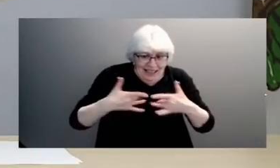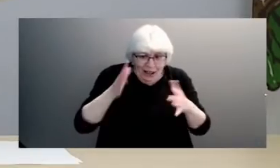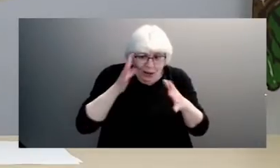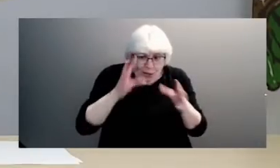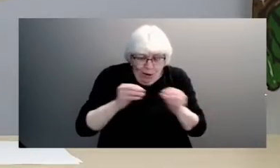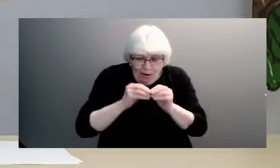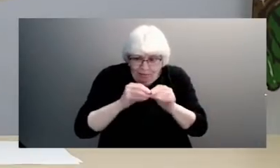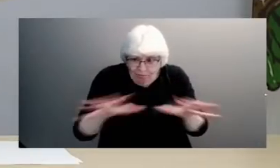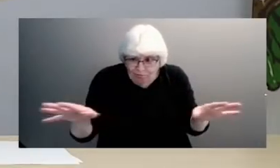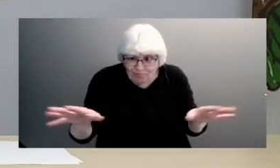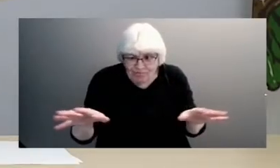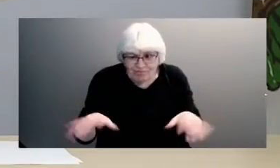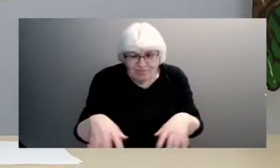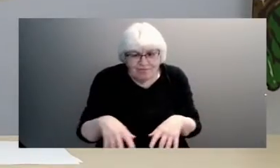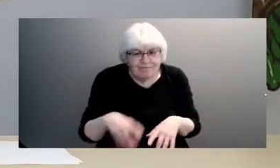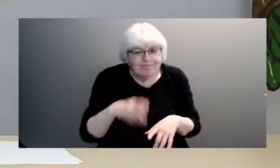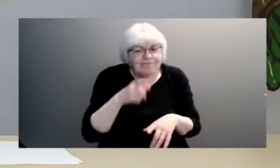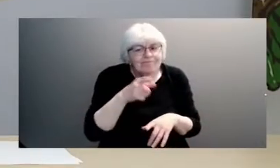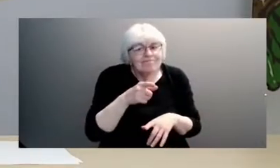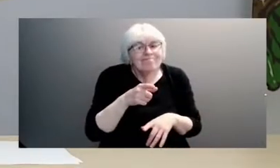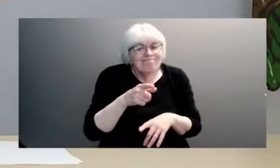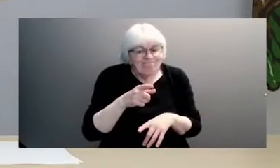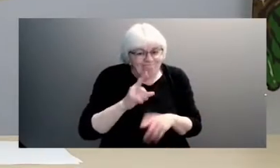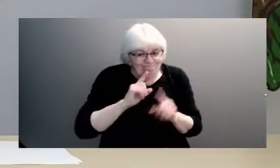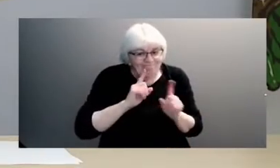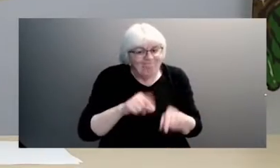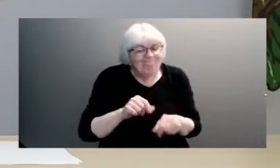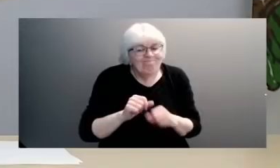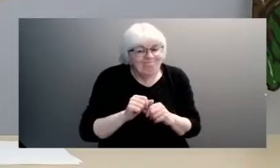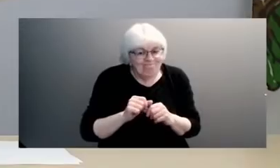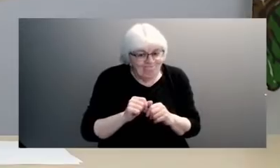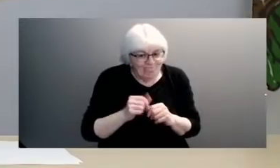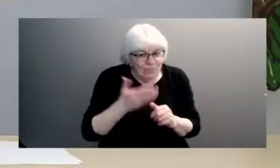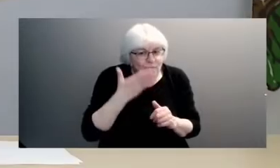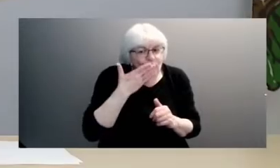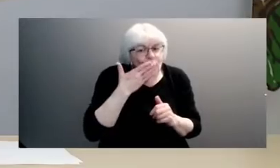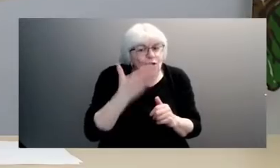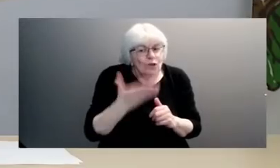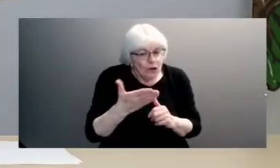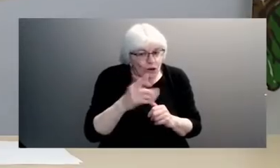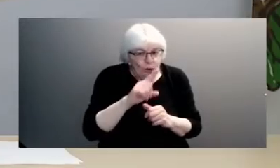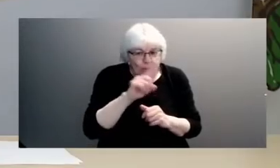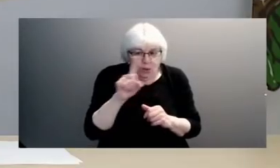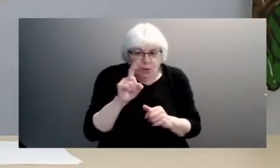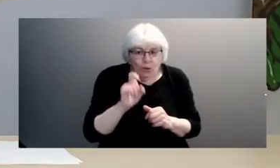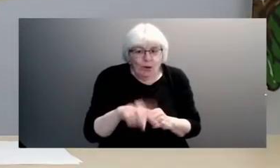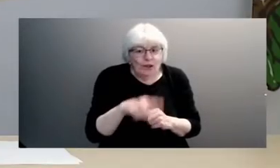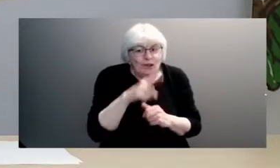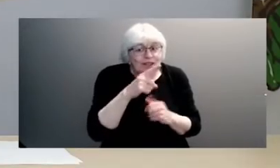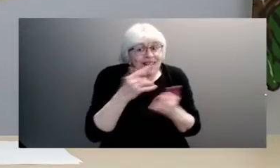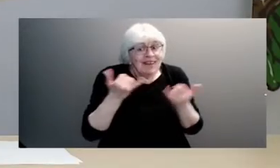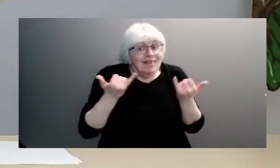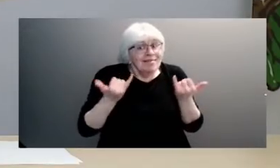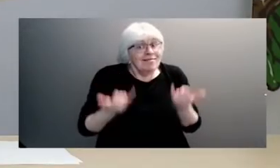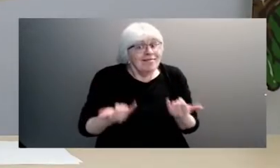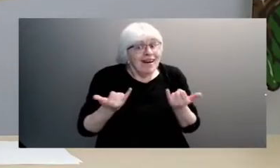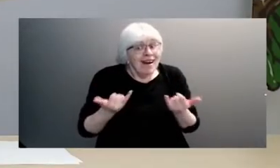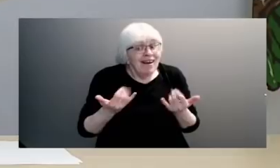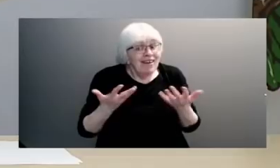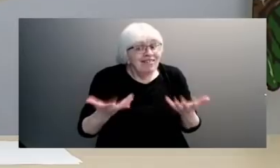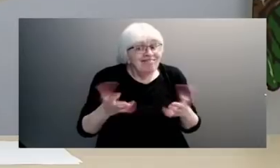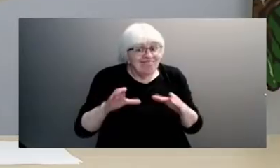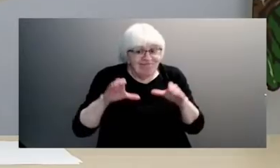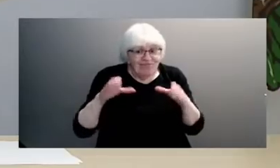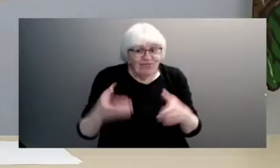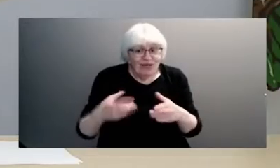know that our testing, our testers and our lab have been